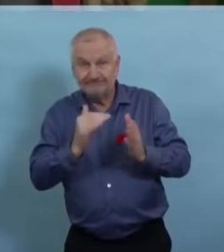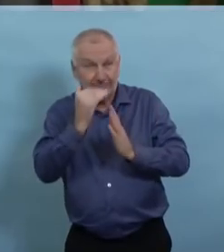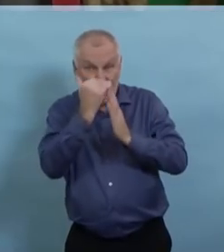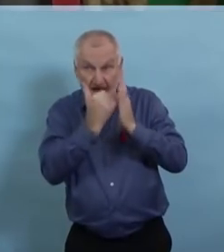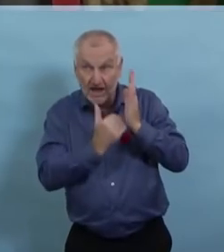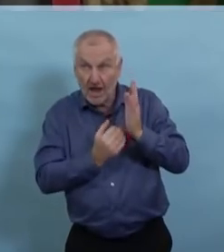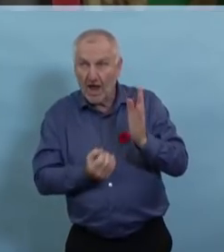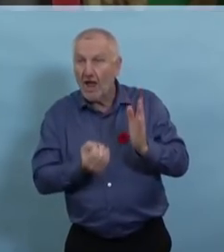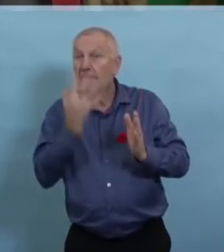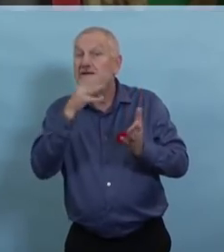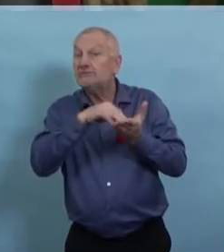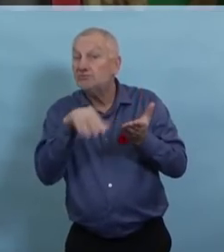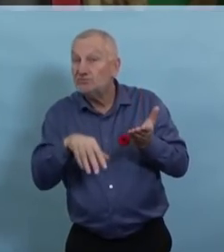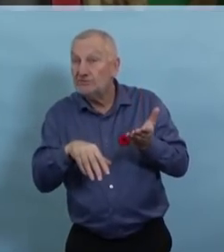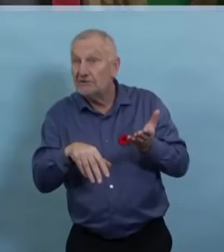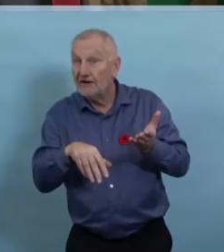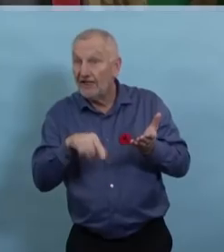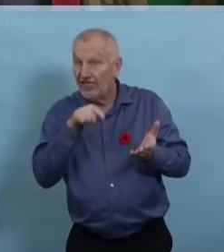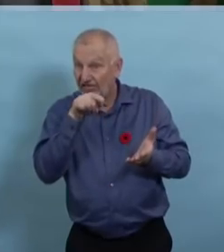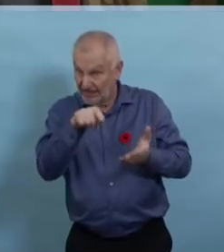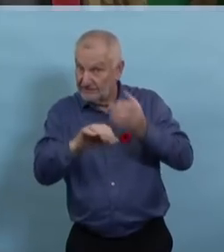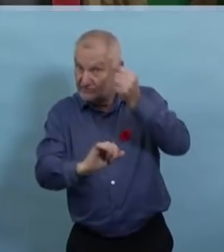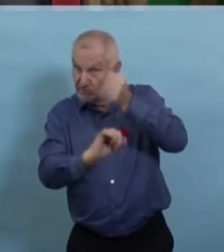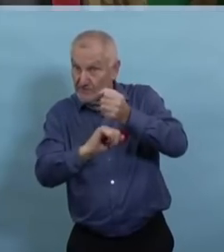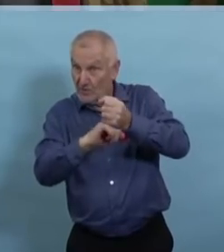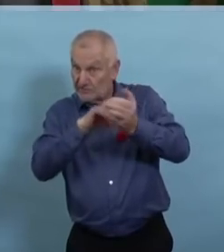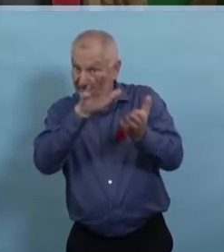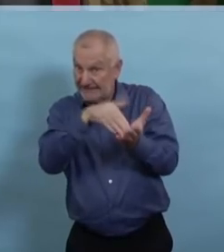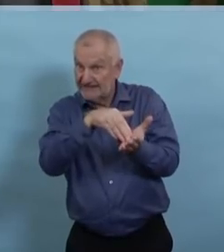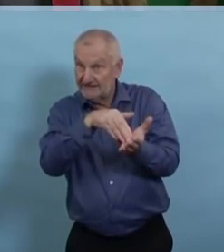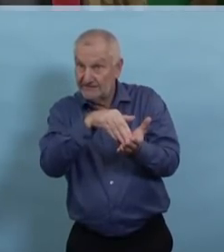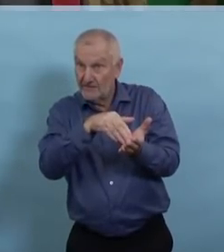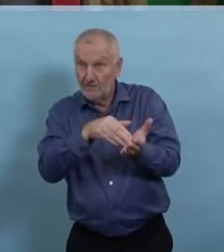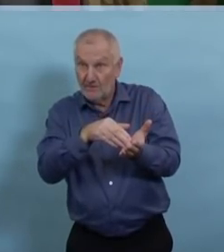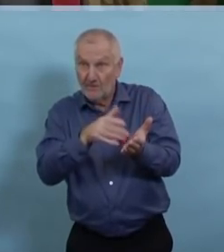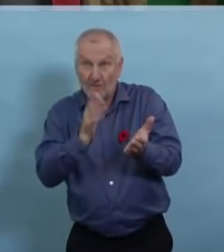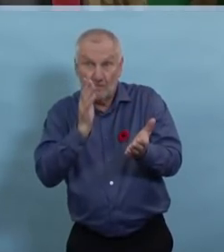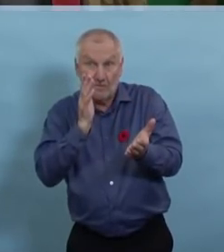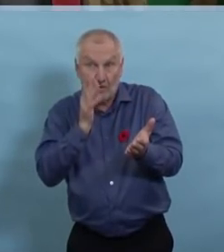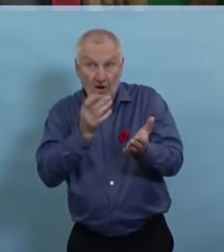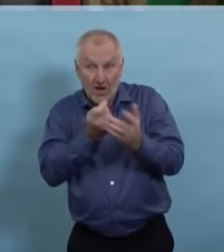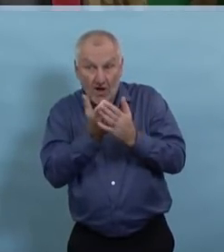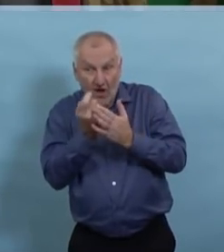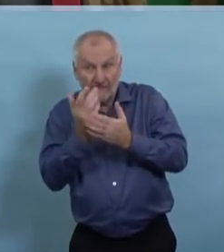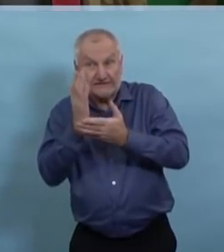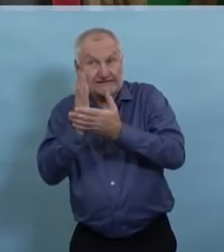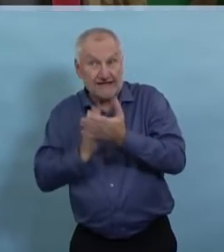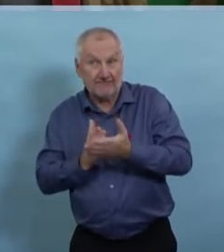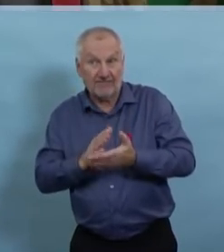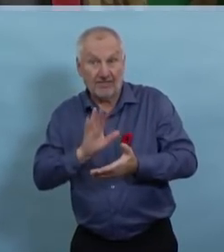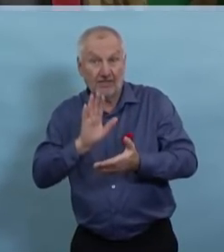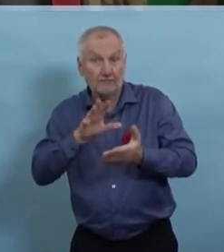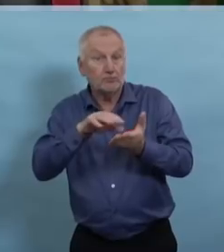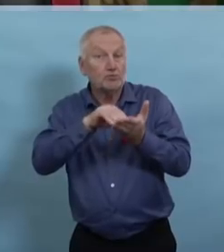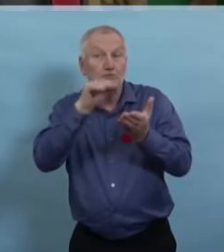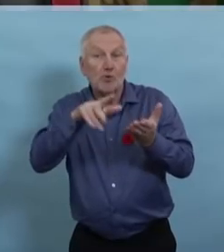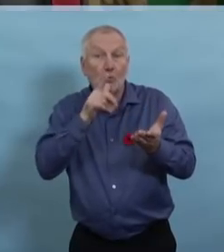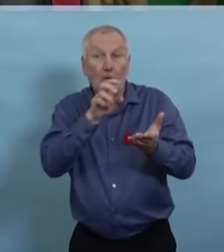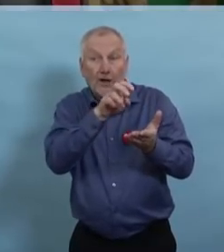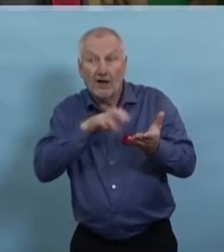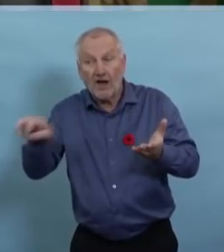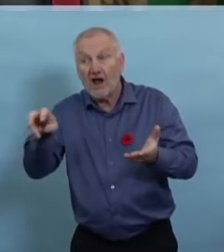Well, and I think that these circumstances will change over time. At this point in time, we're focused on building the repository and the online